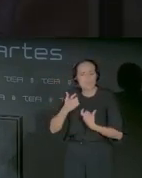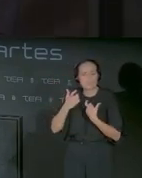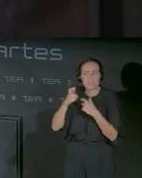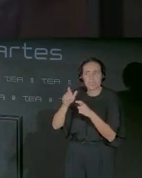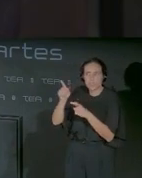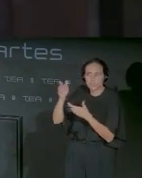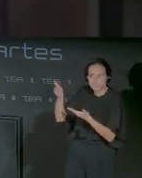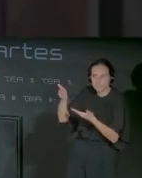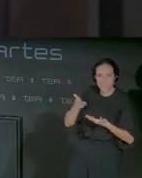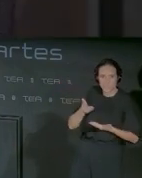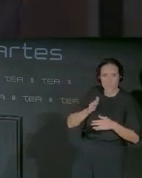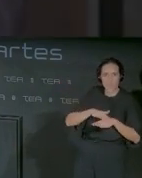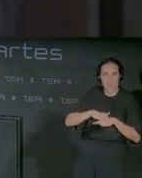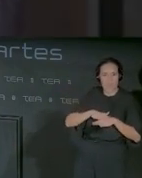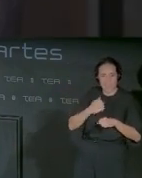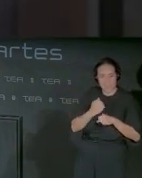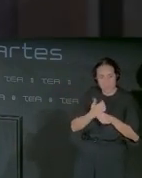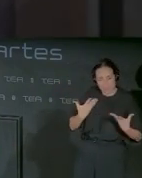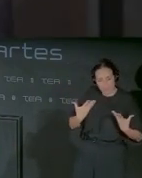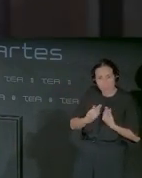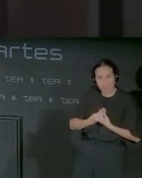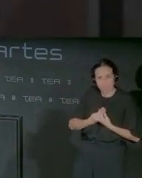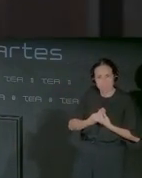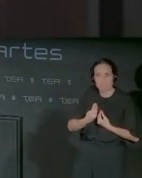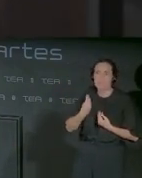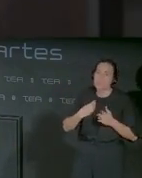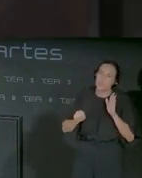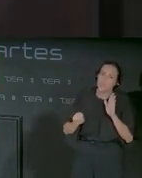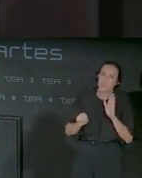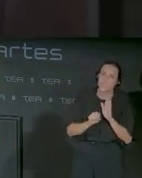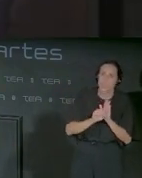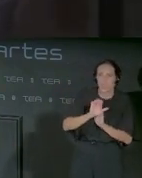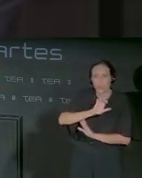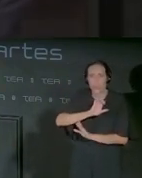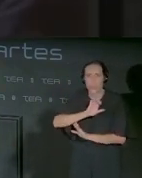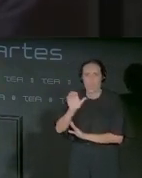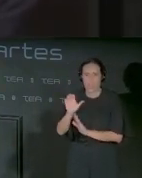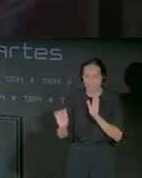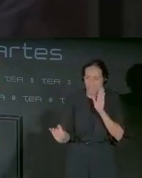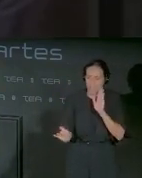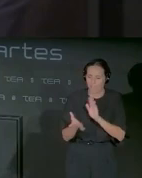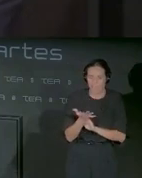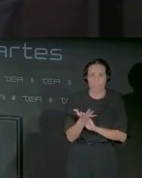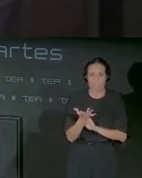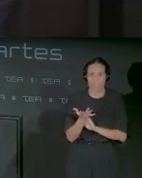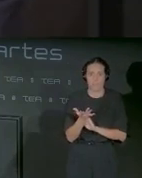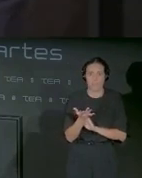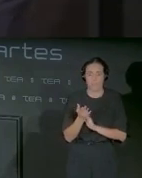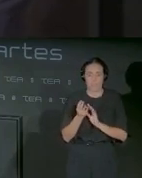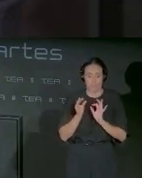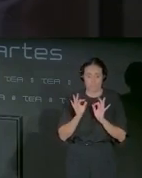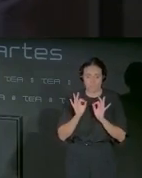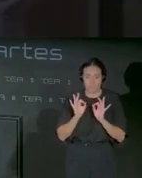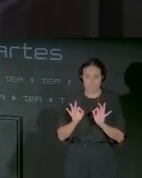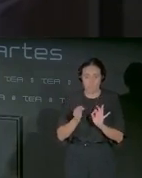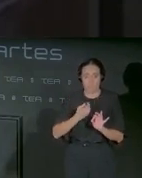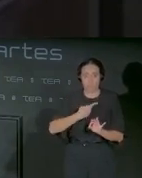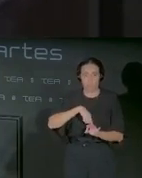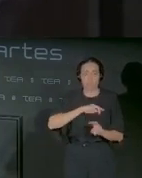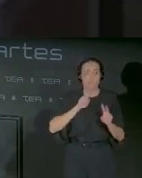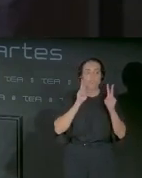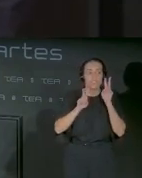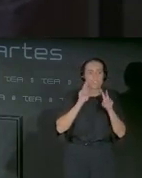seal of approval and to build on that visibility of the European video games. We have to do a lot of more marketing. I